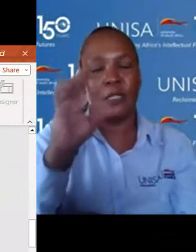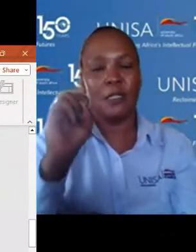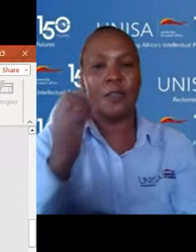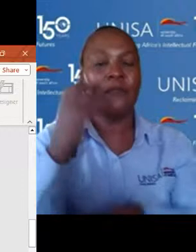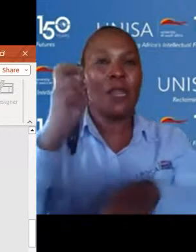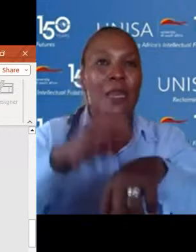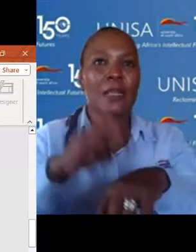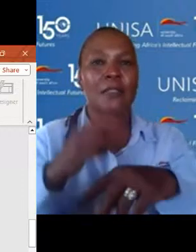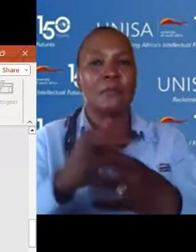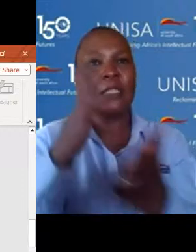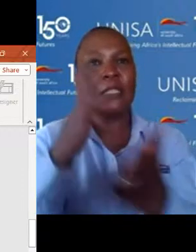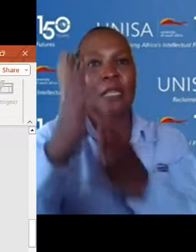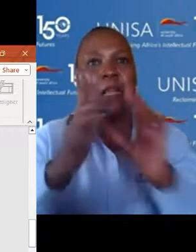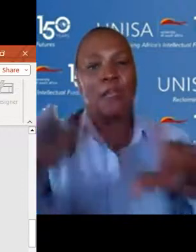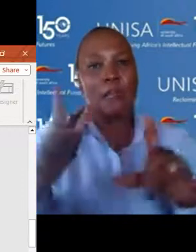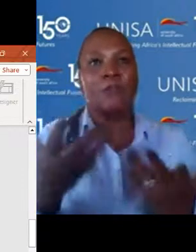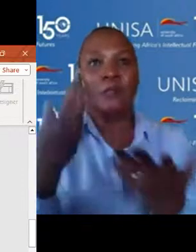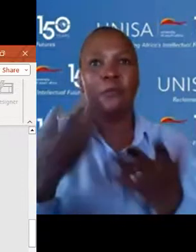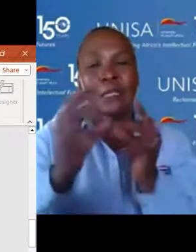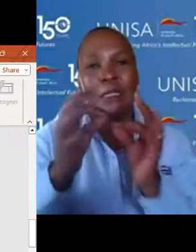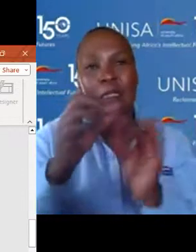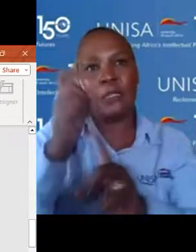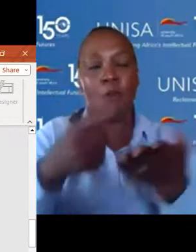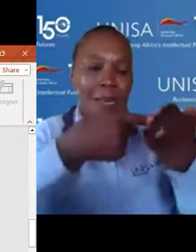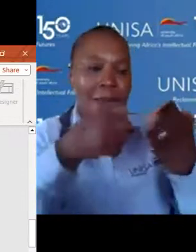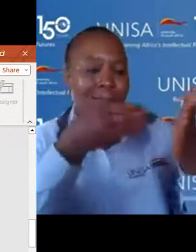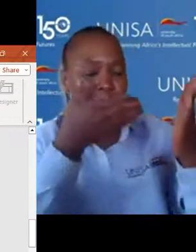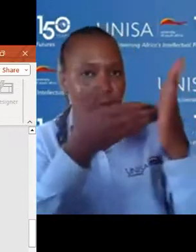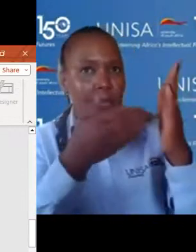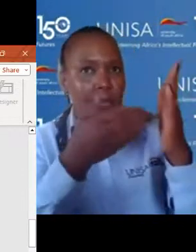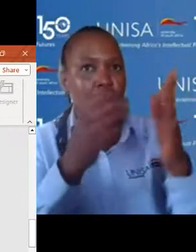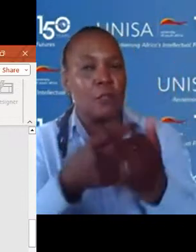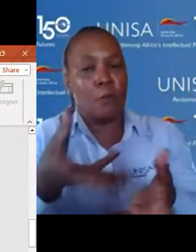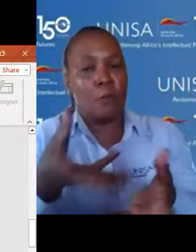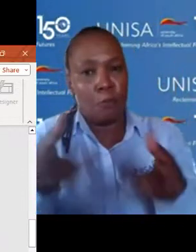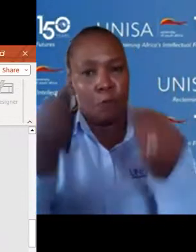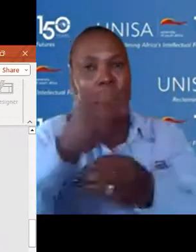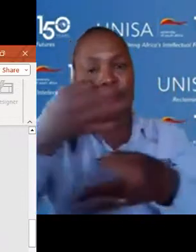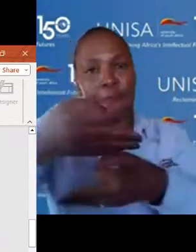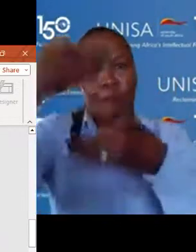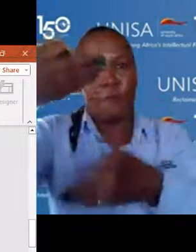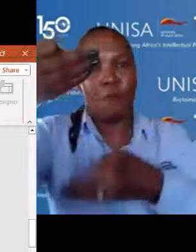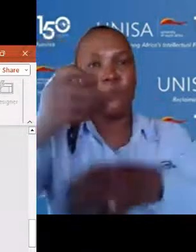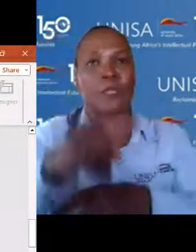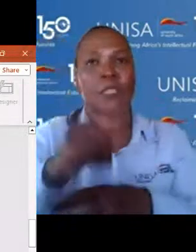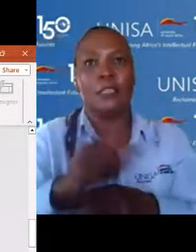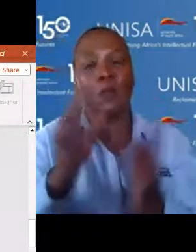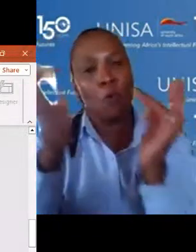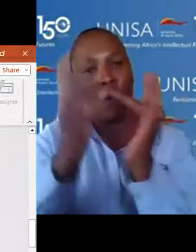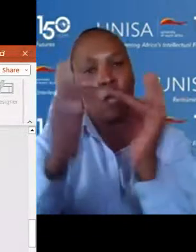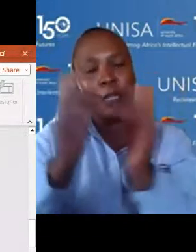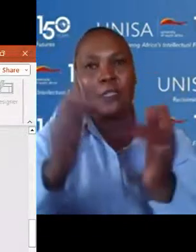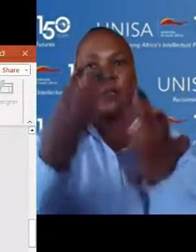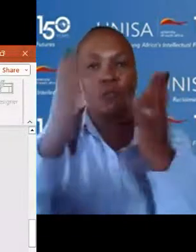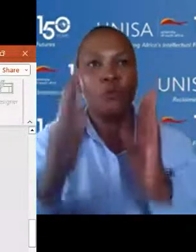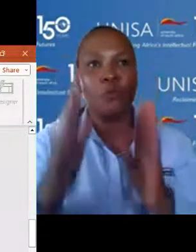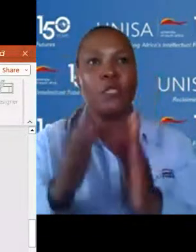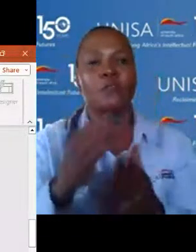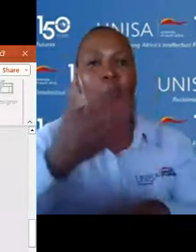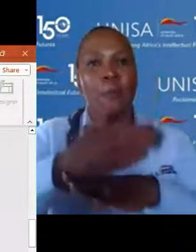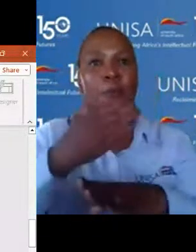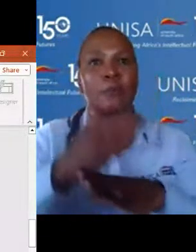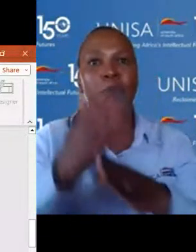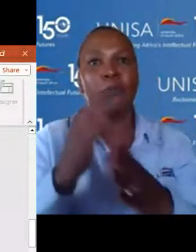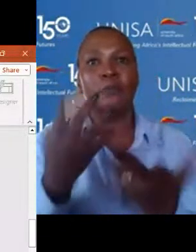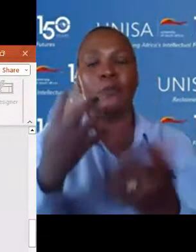language, for instance, then you will tick and then we will get that form and we will contact the student, we'll make a